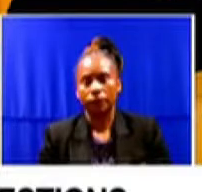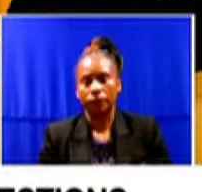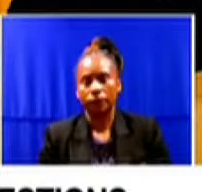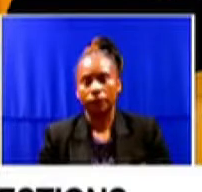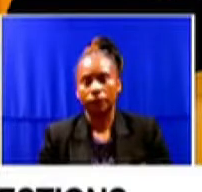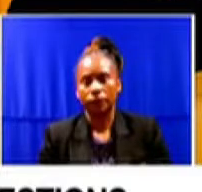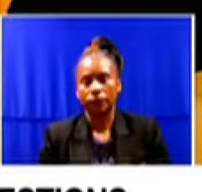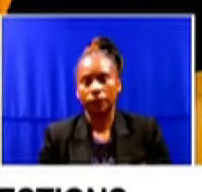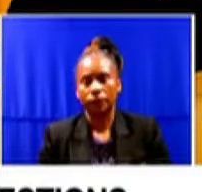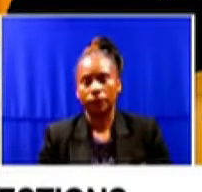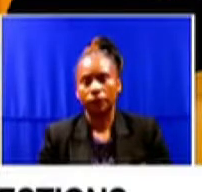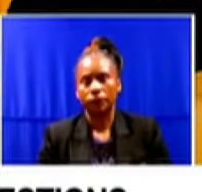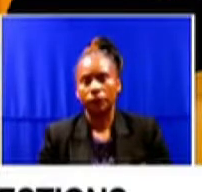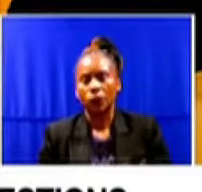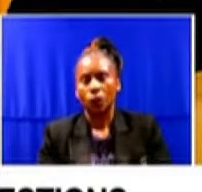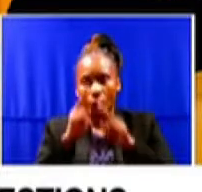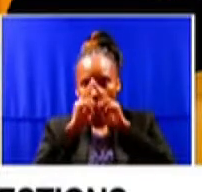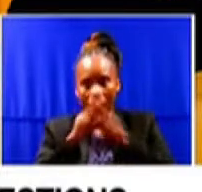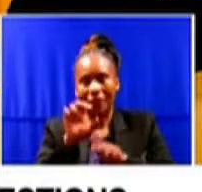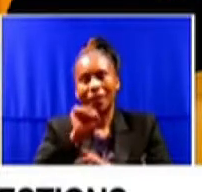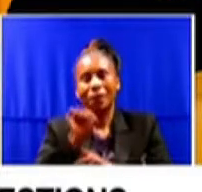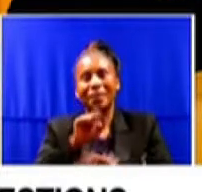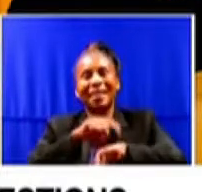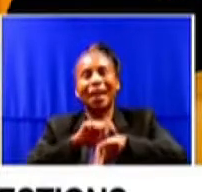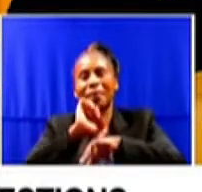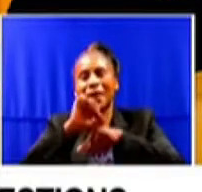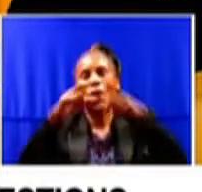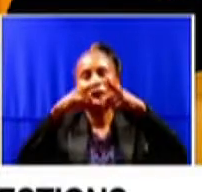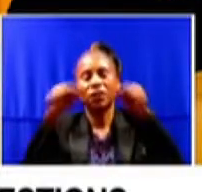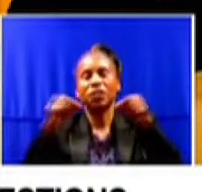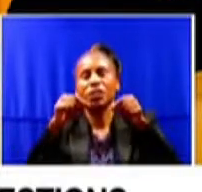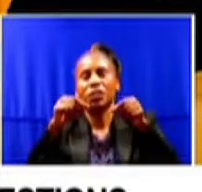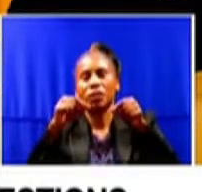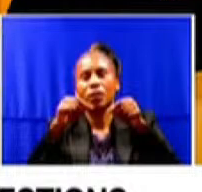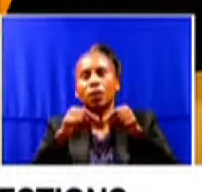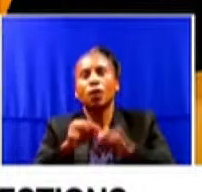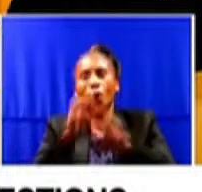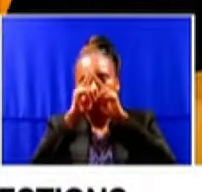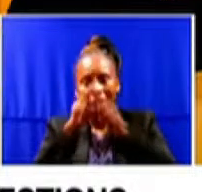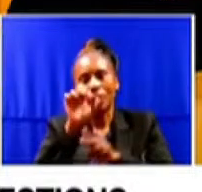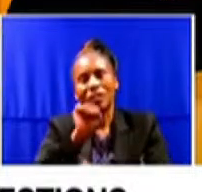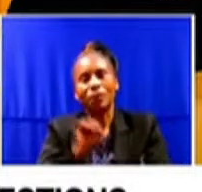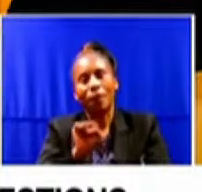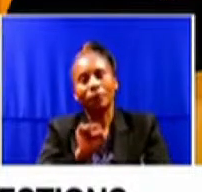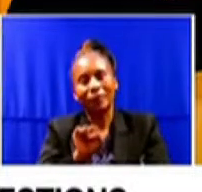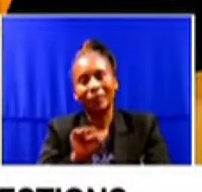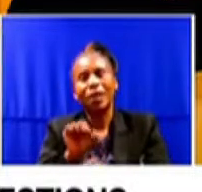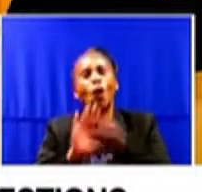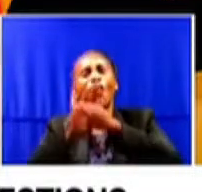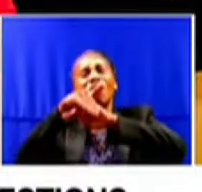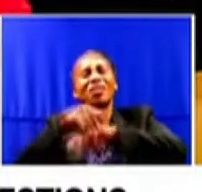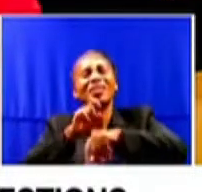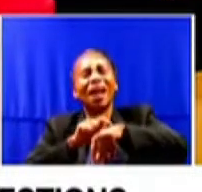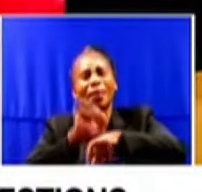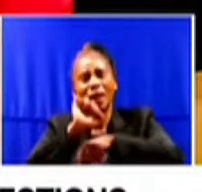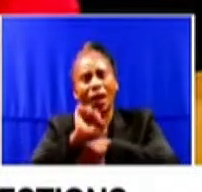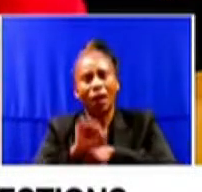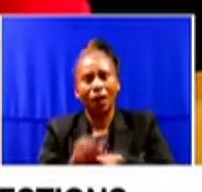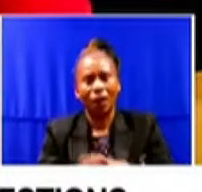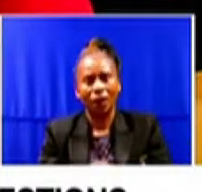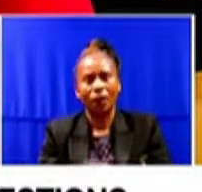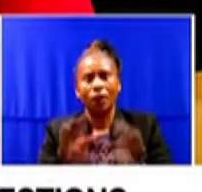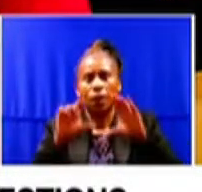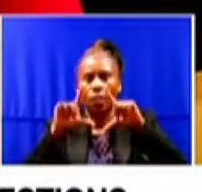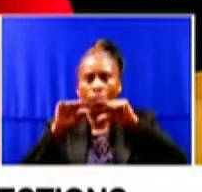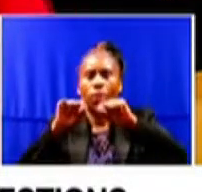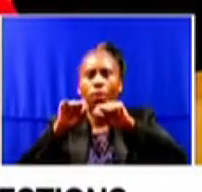Shivambo, you have are exceeded just your throwing time. numbers without a clear context. Honorable Shivambo, how are you going to you have finance that? exceeded your Because time. It's only I'm 4.3 muting you. billion that has